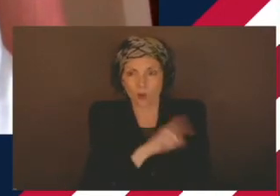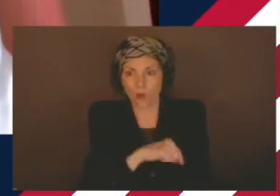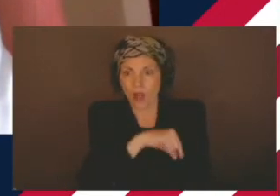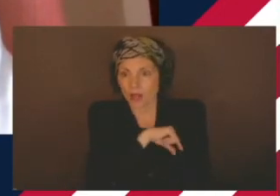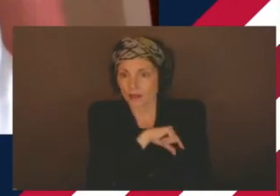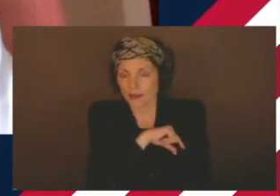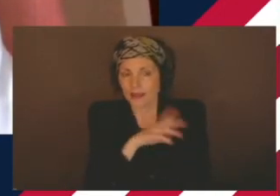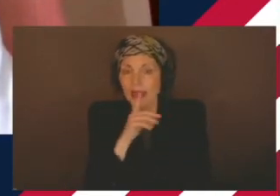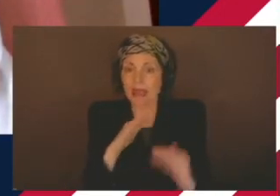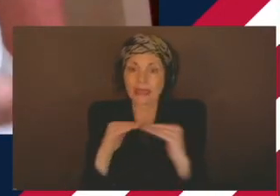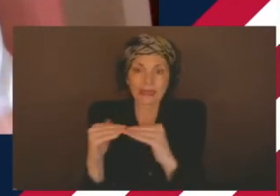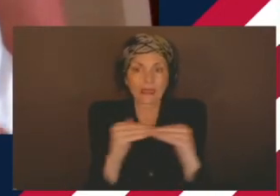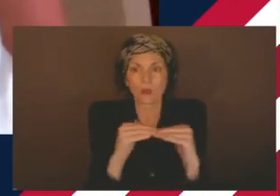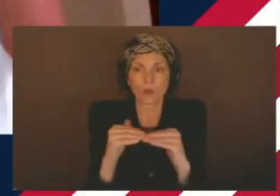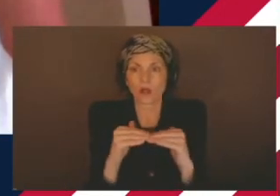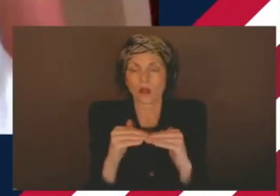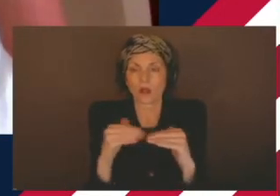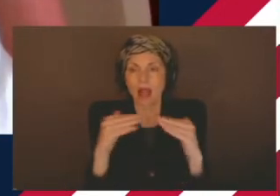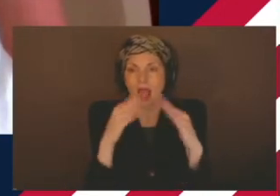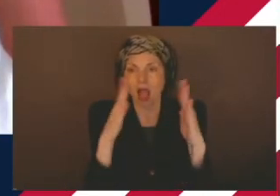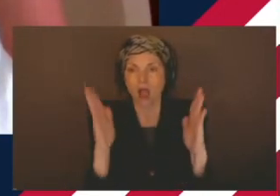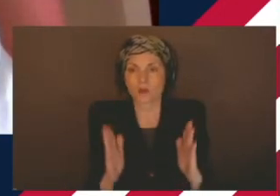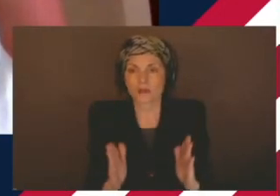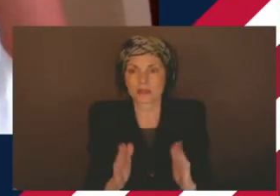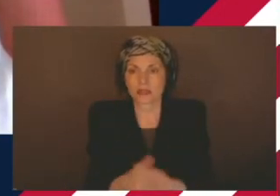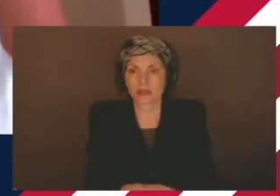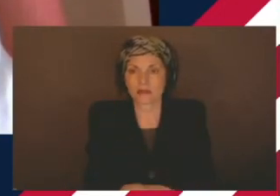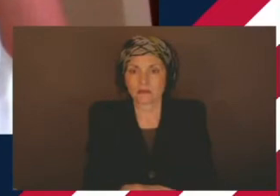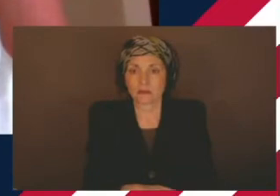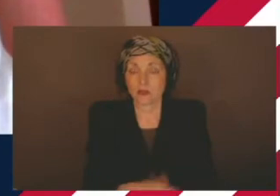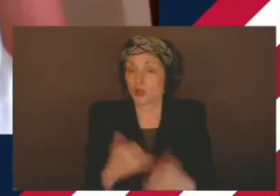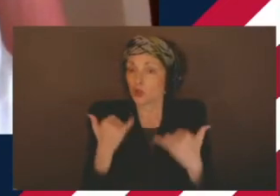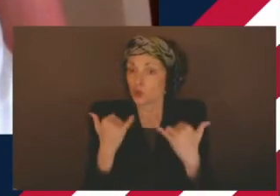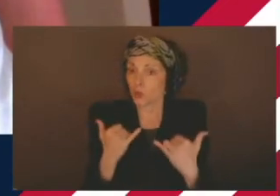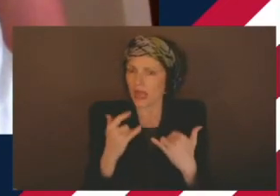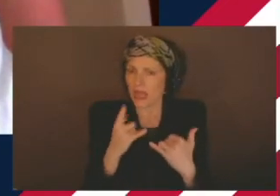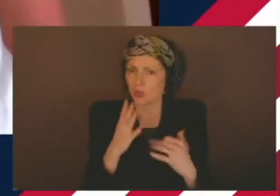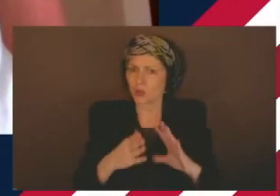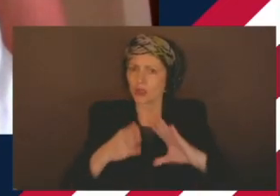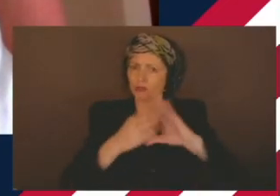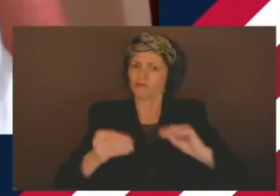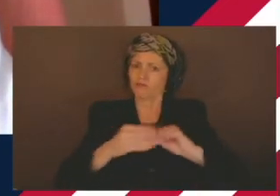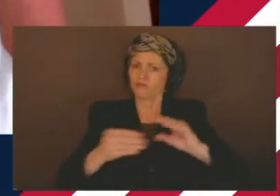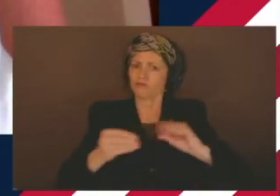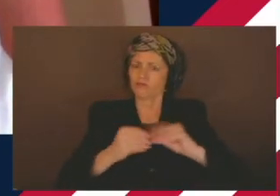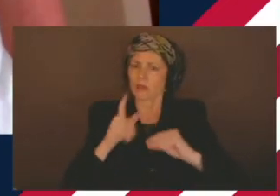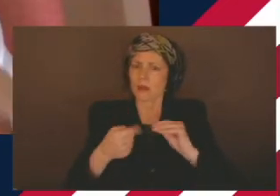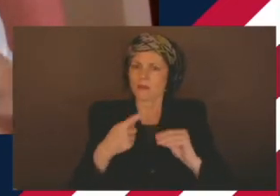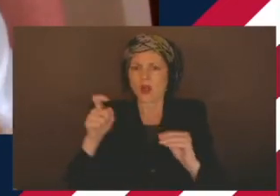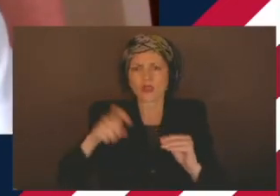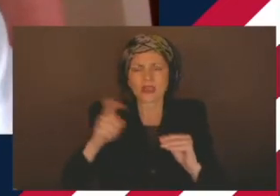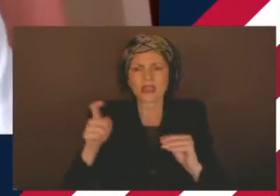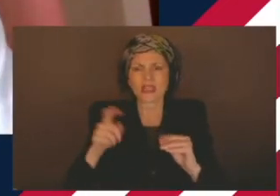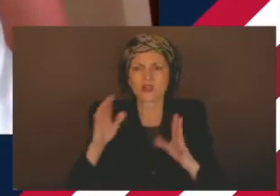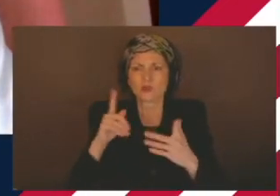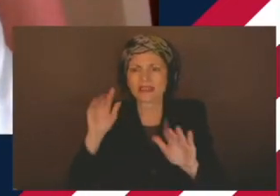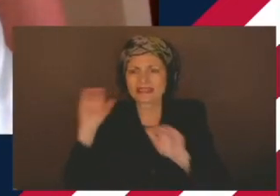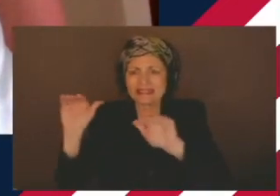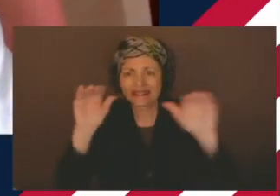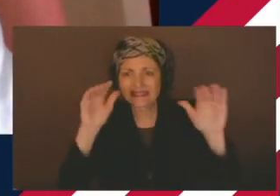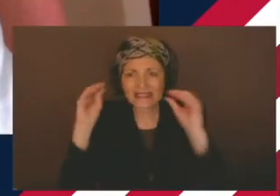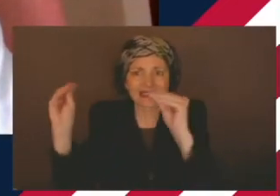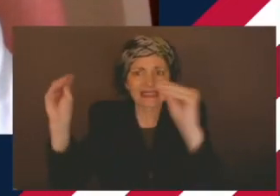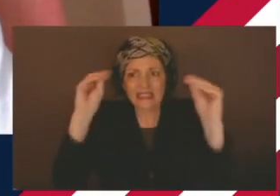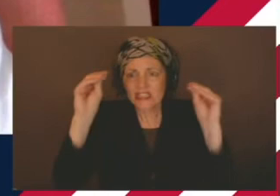housing. You've spoken forcefully today about the need to raise awareness about the challenges in our